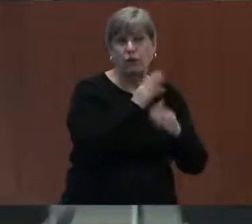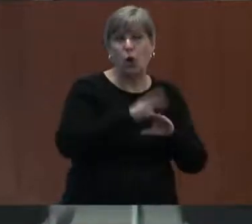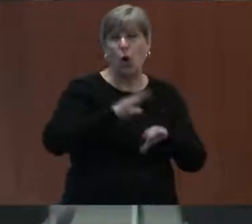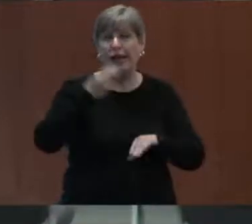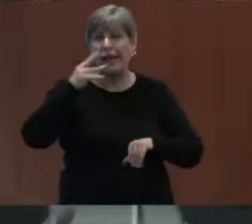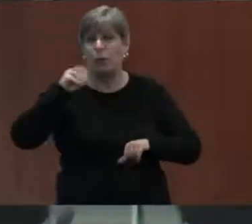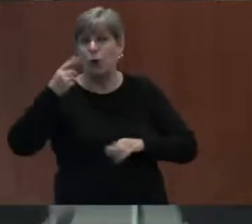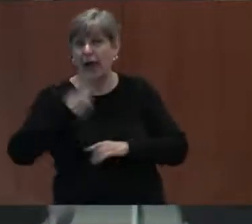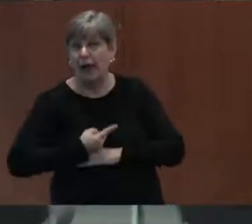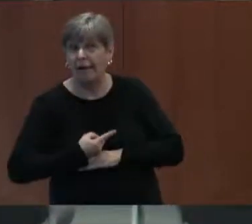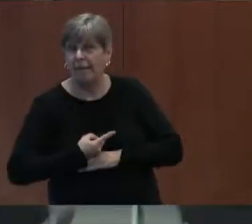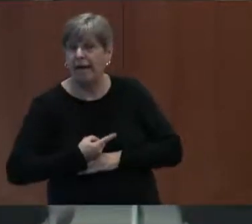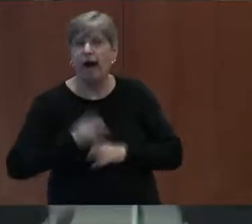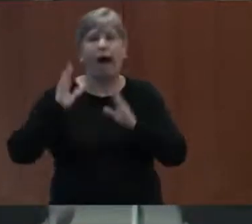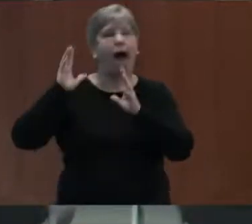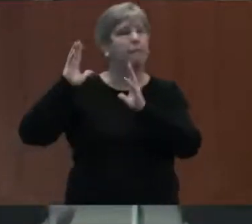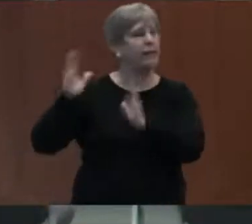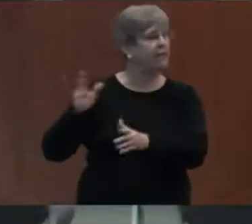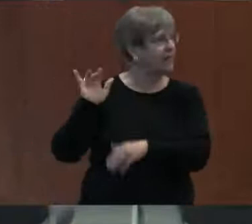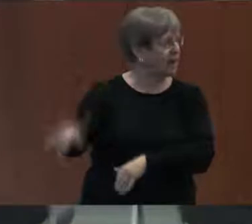I'm leaving now.